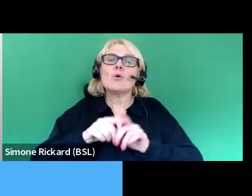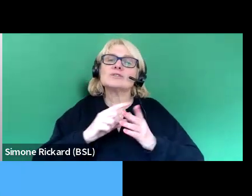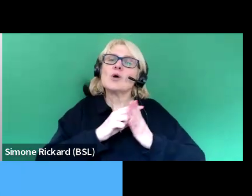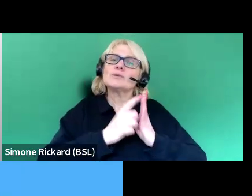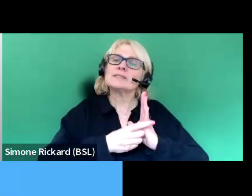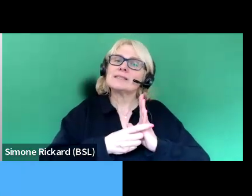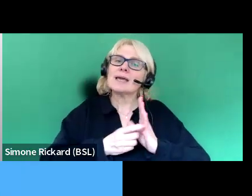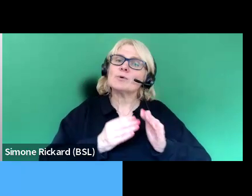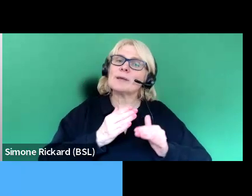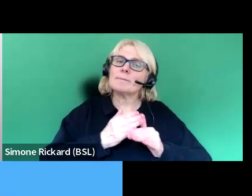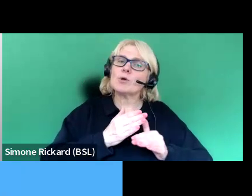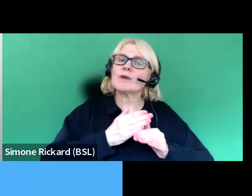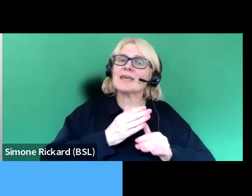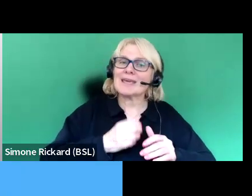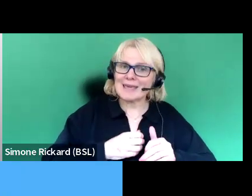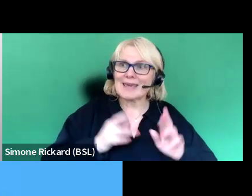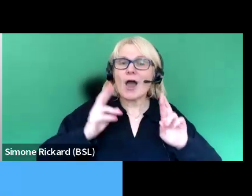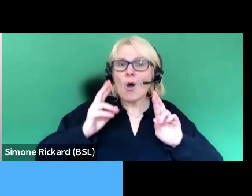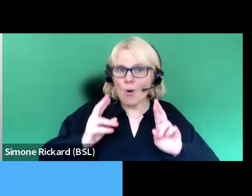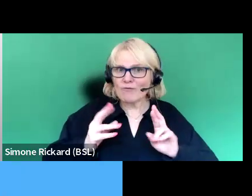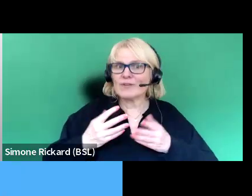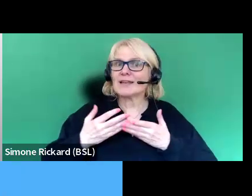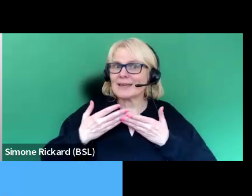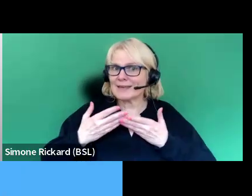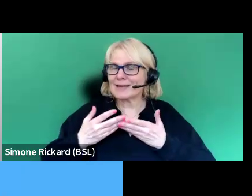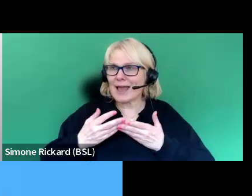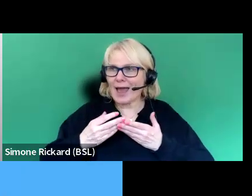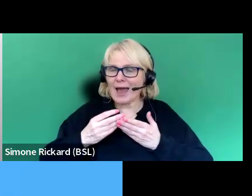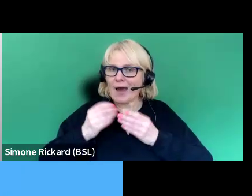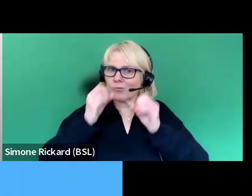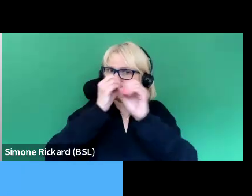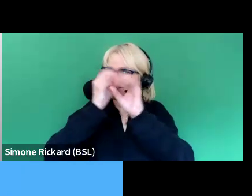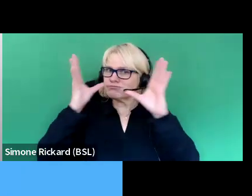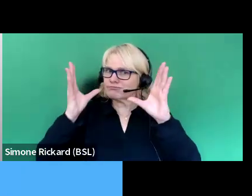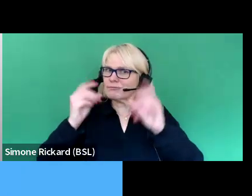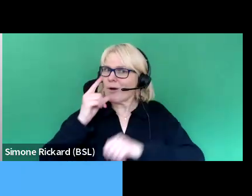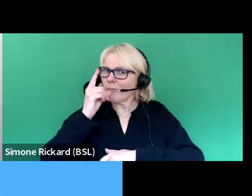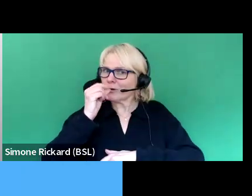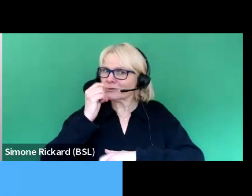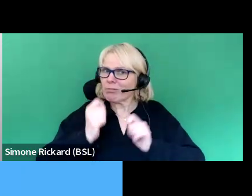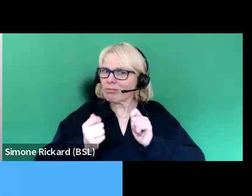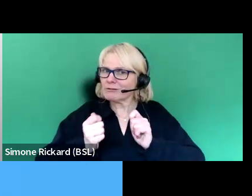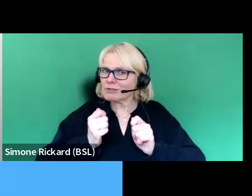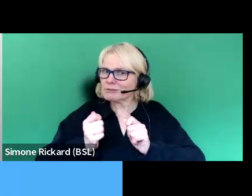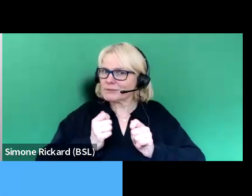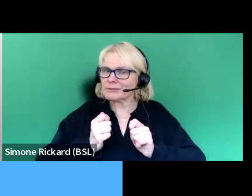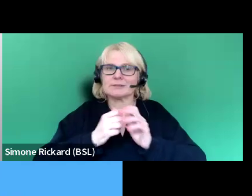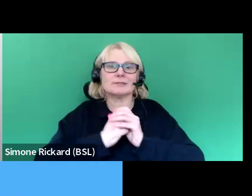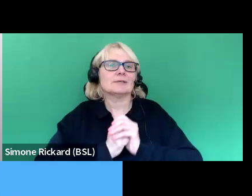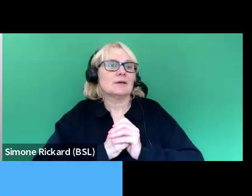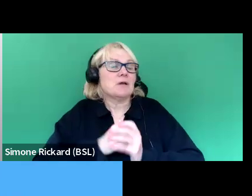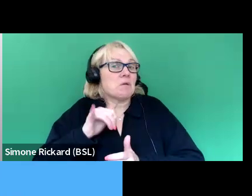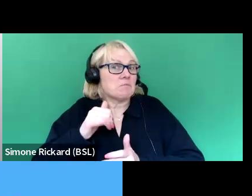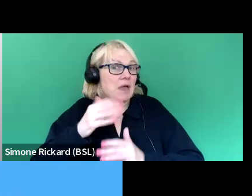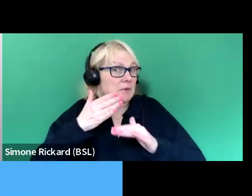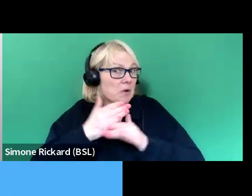employee, again, hopefully that might have given you some ideas of potential adjustments or things that you could look out for, such as asking to do a work trial